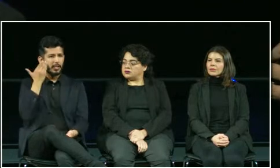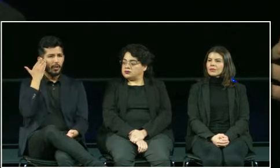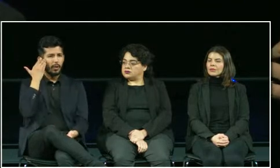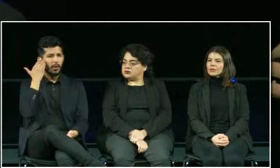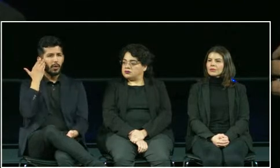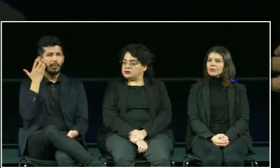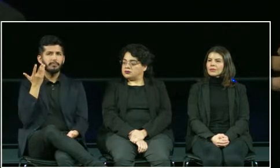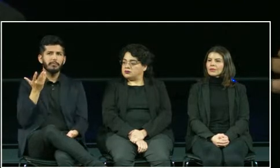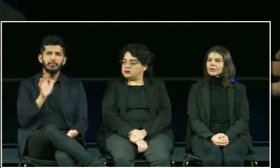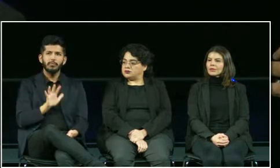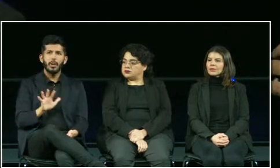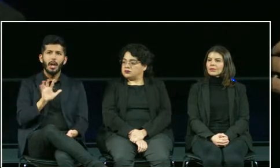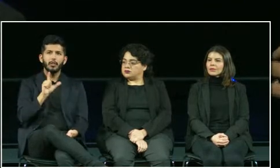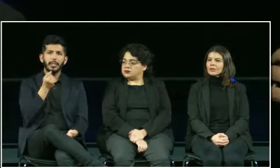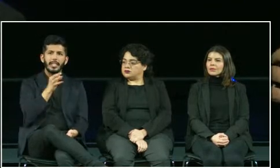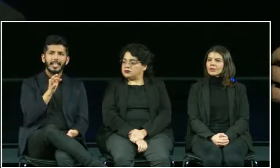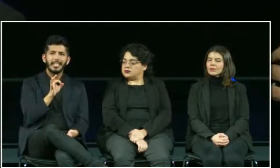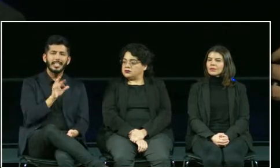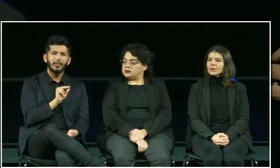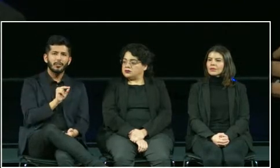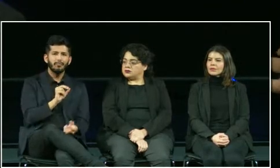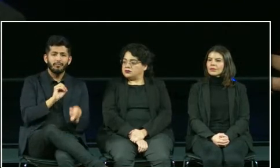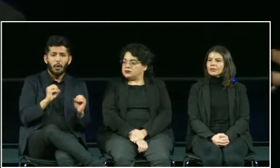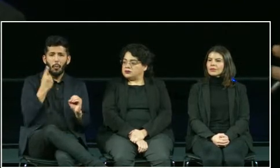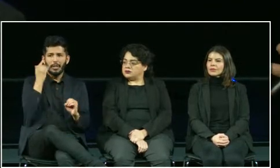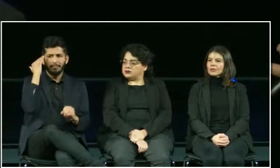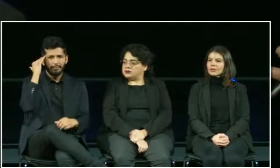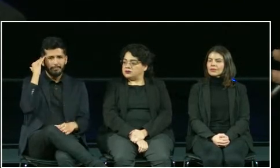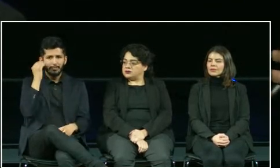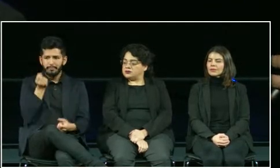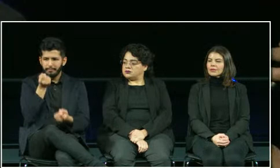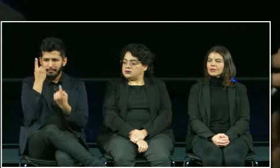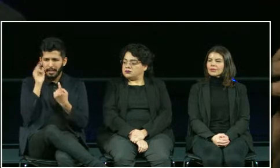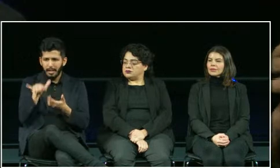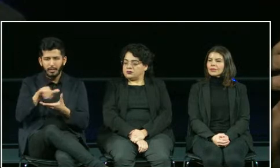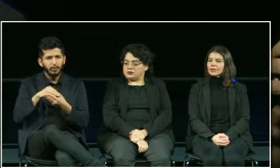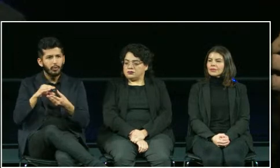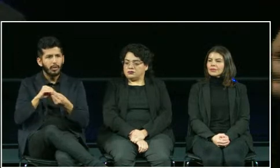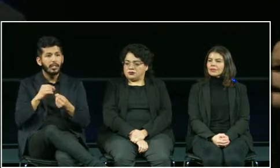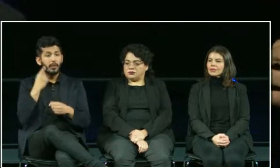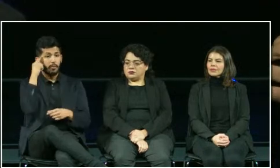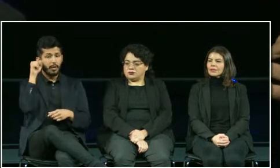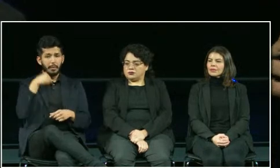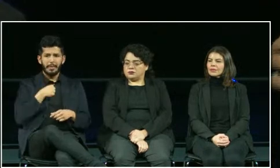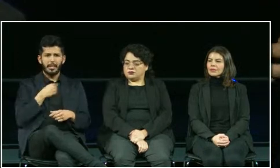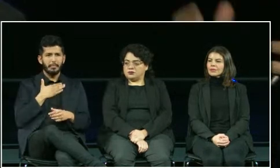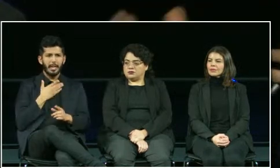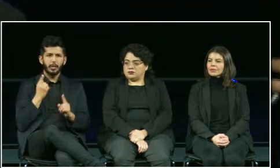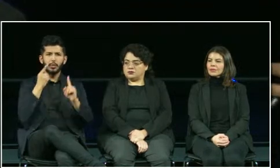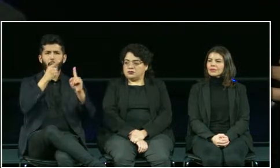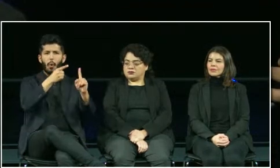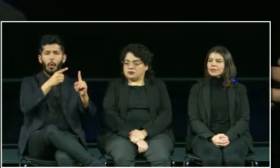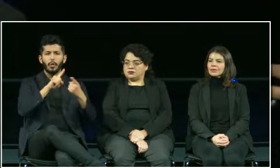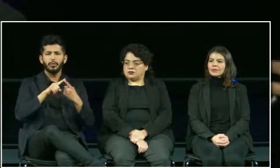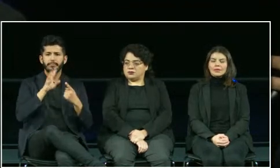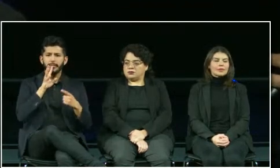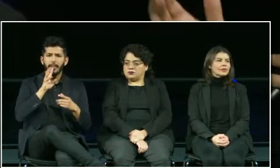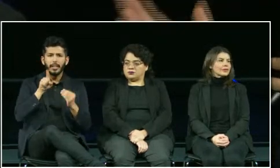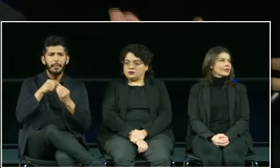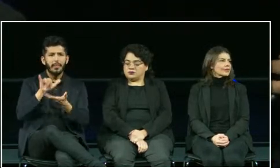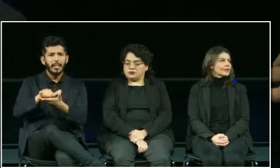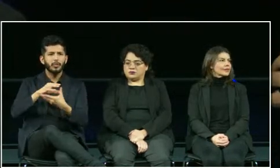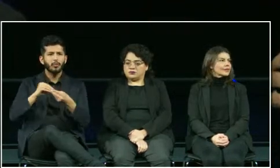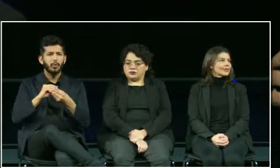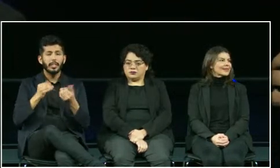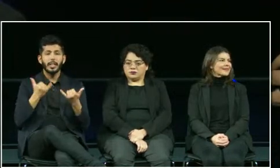back 2019, nobody knew about this, so it was, for me, some kind of mission to talk about this. And today I'm relieved, because